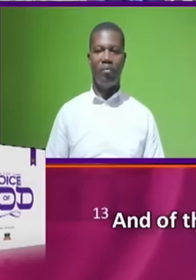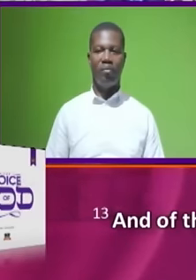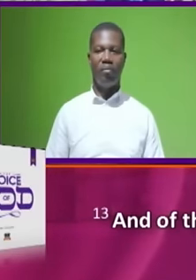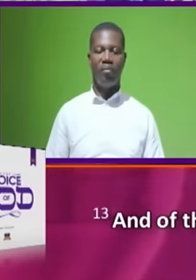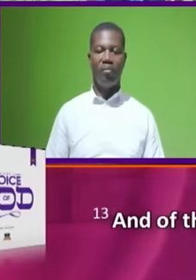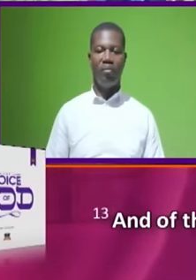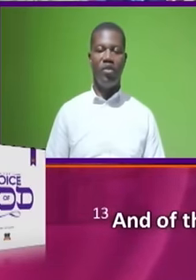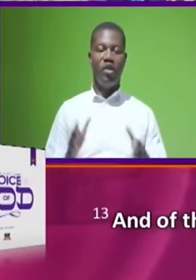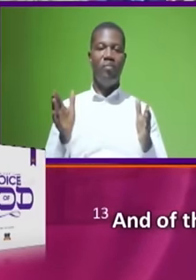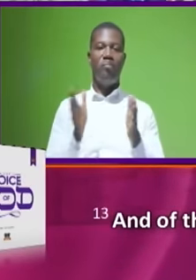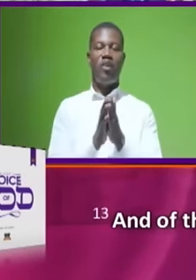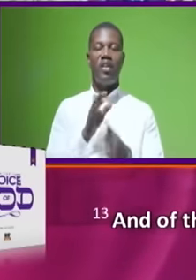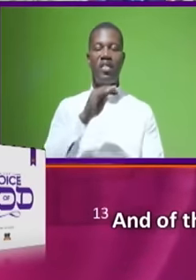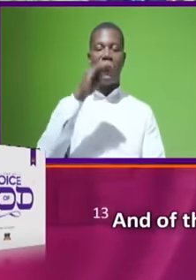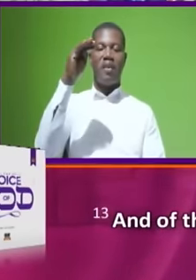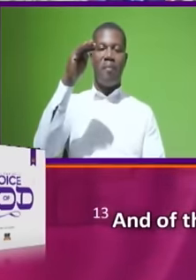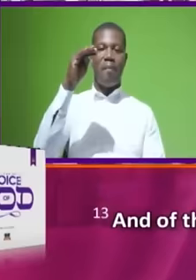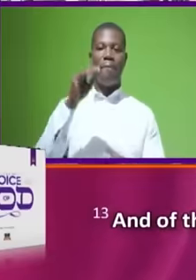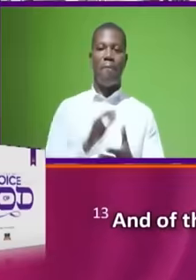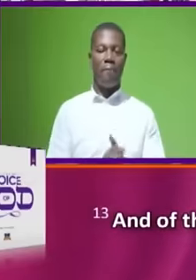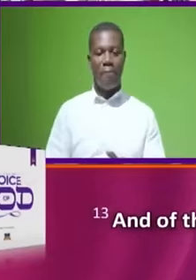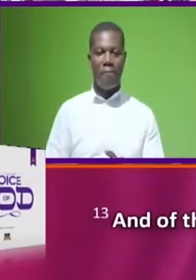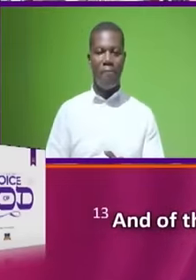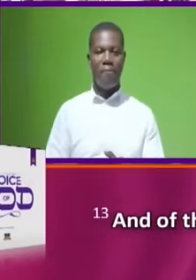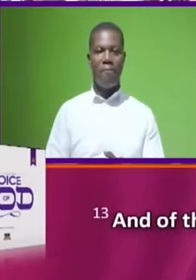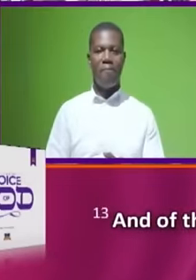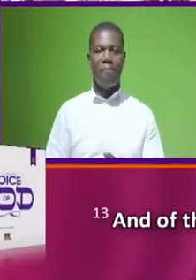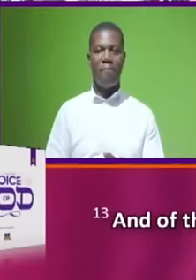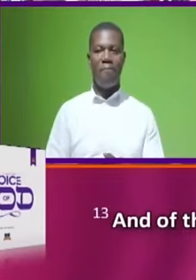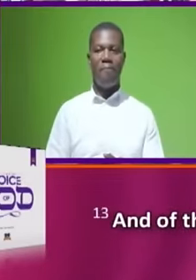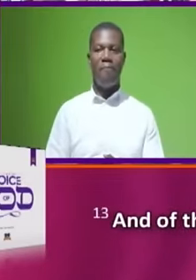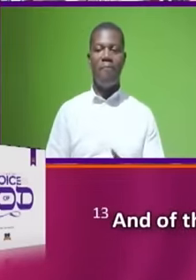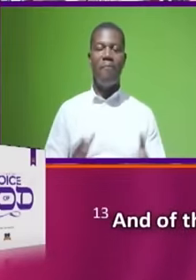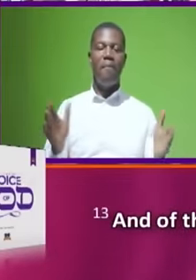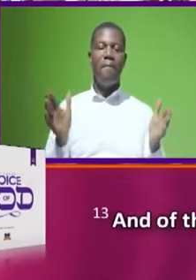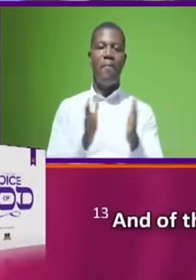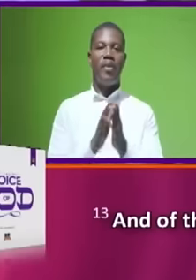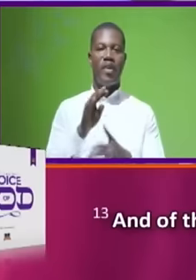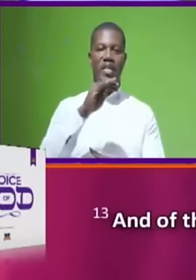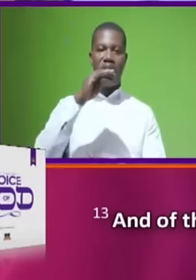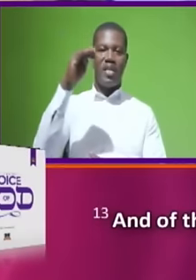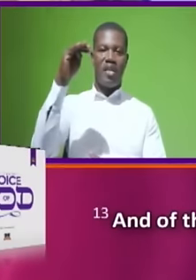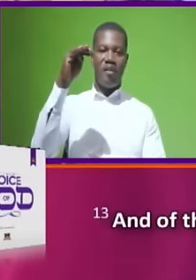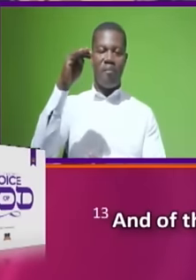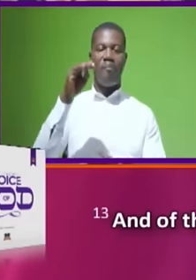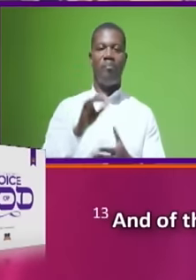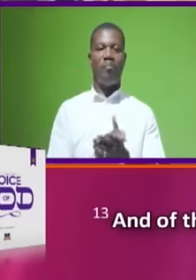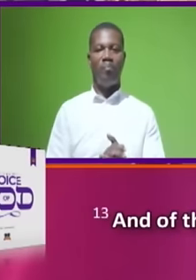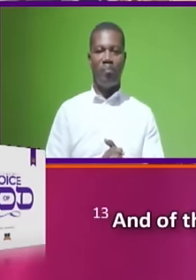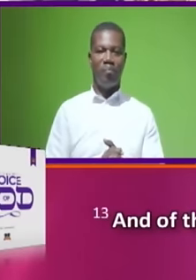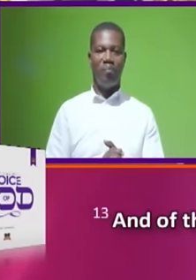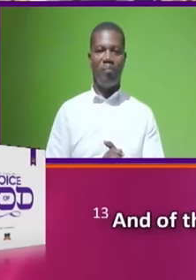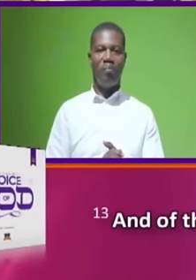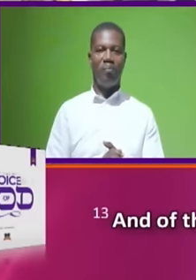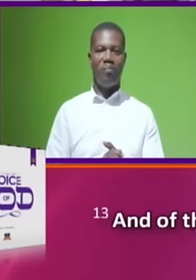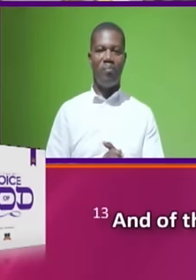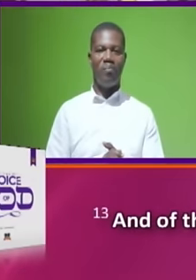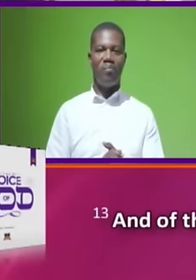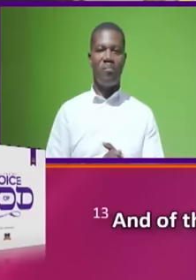great. Praise him. Hallelujah. Hallelujah. Praise him. Hallelujah.